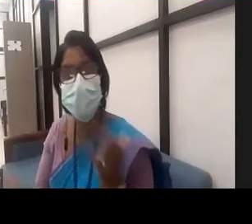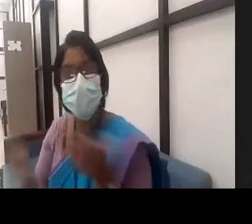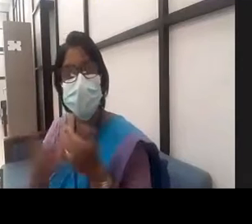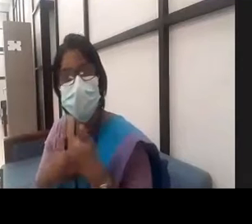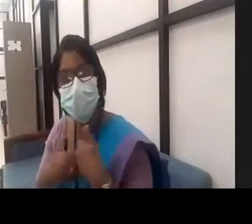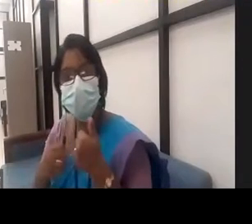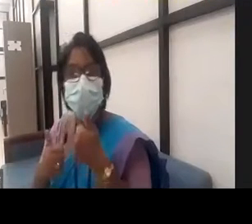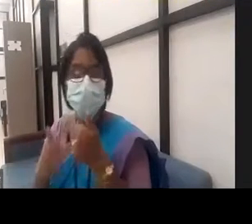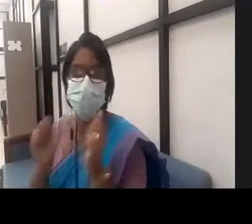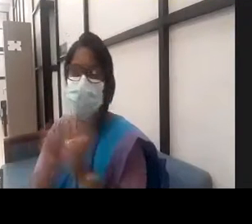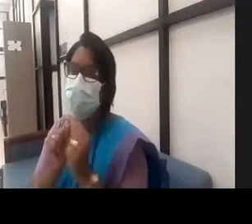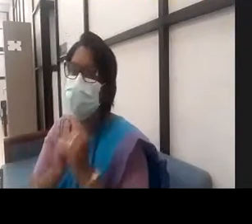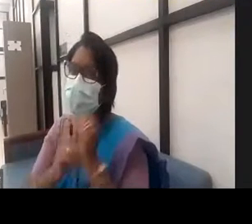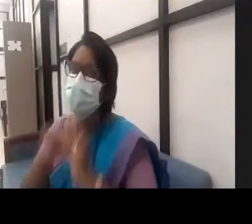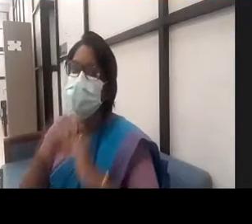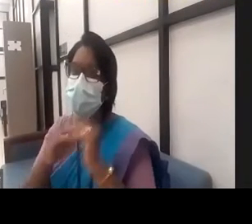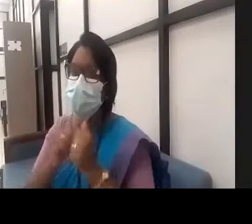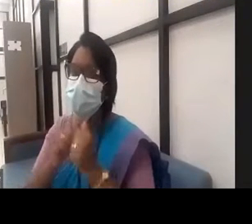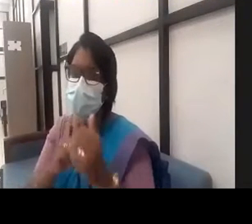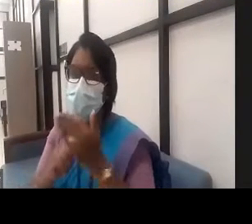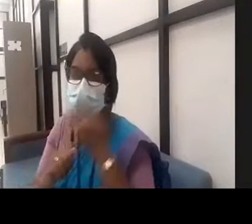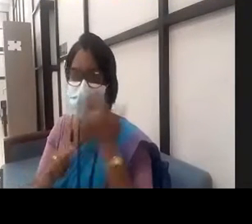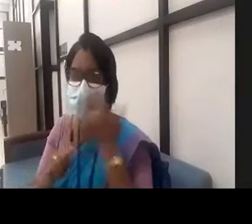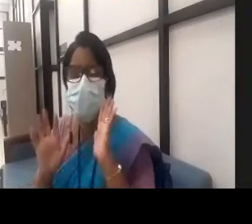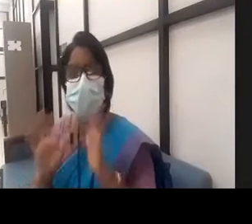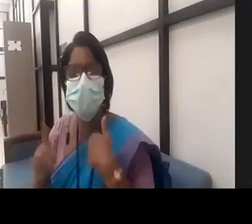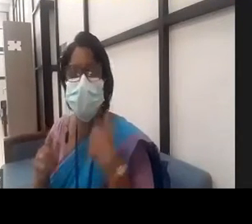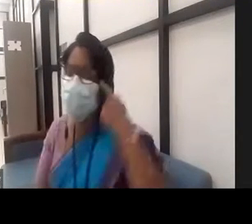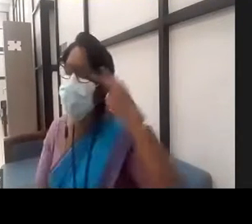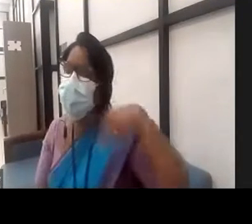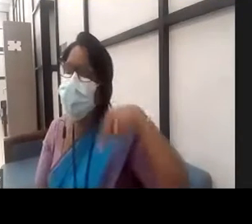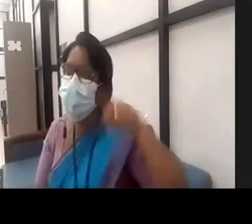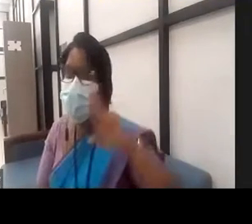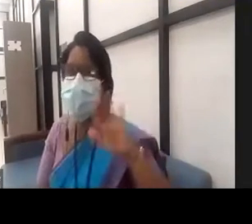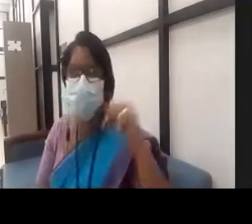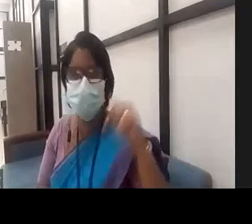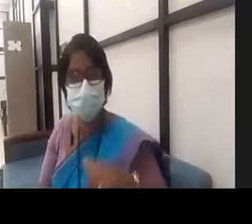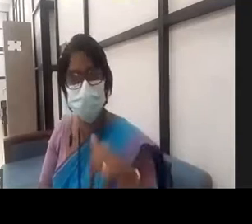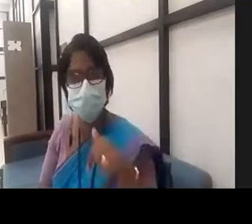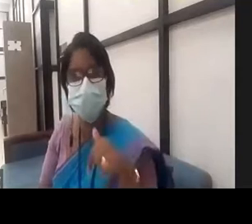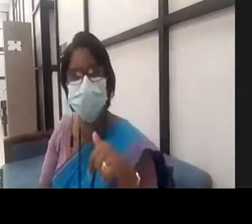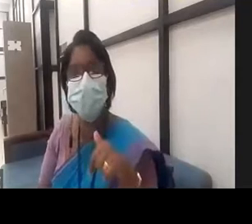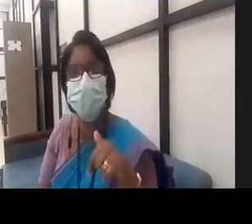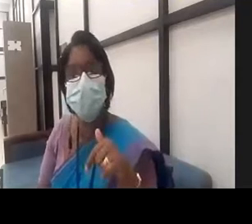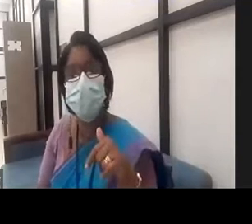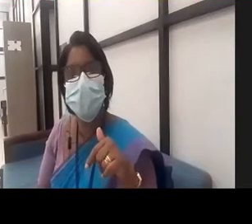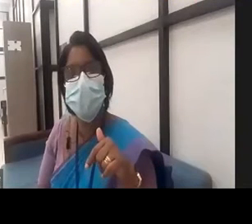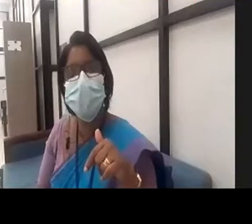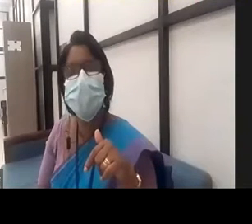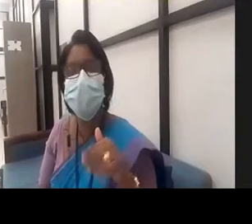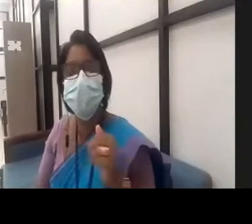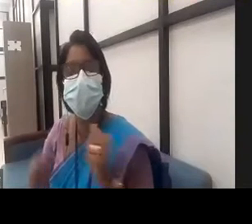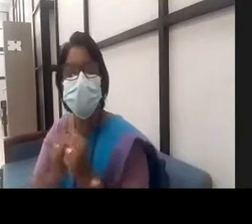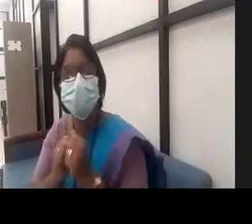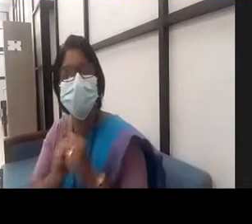that now we are learning how to cope with the COVID and